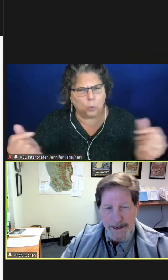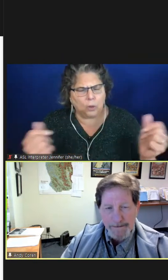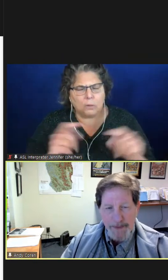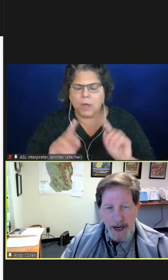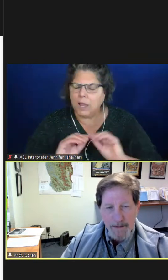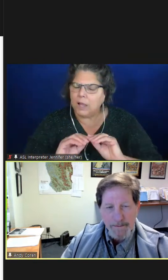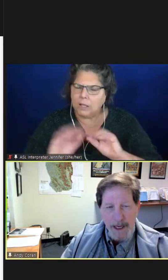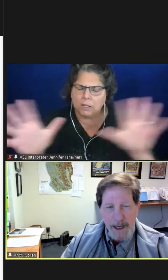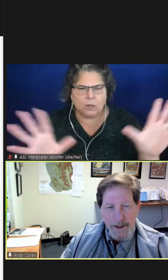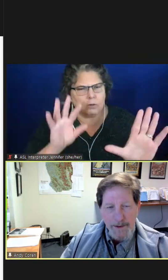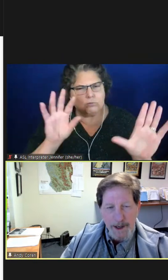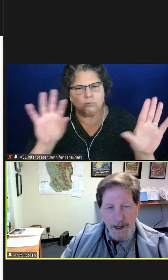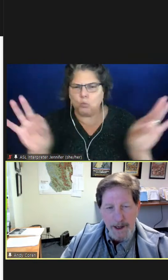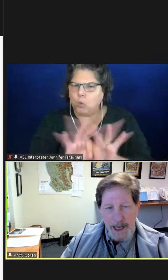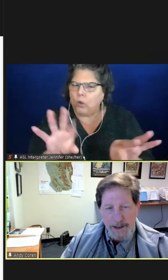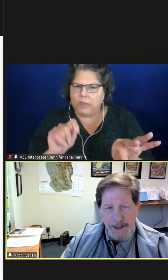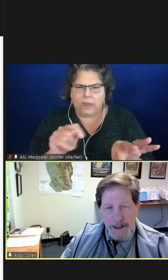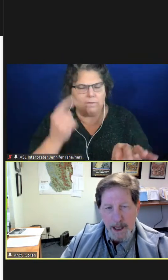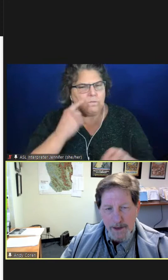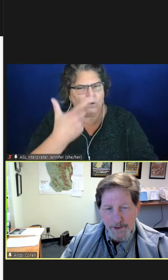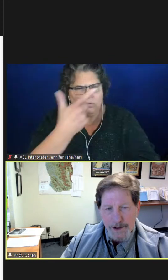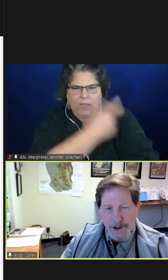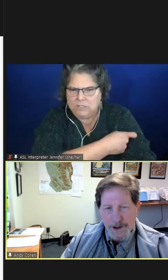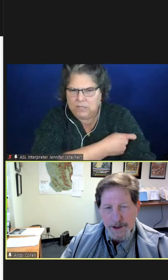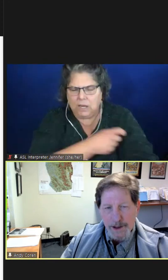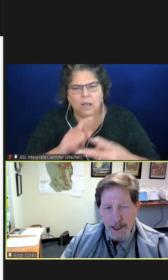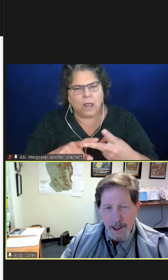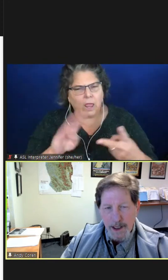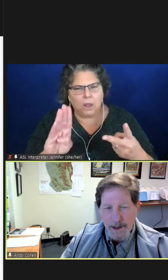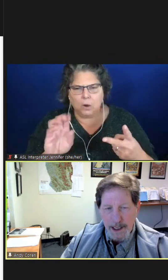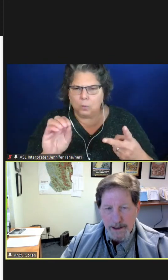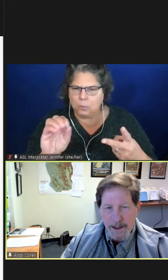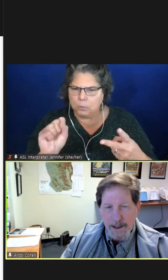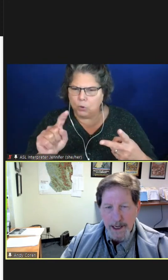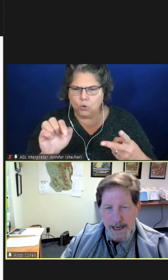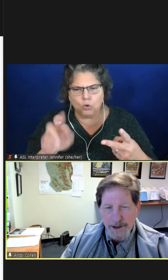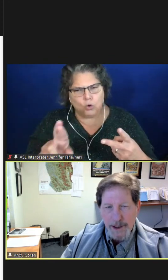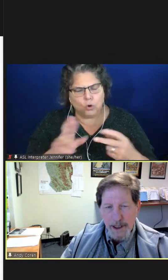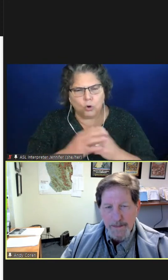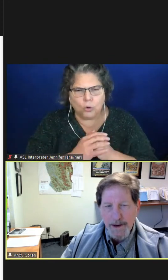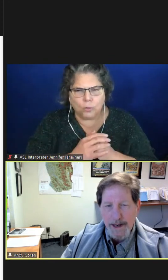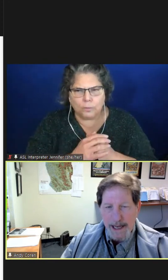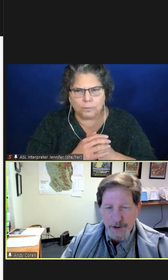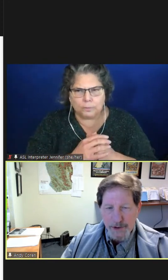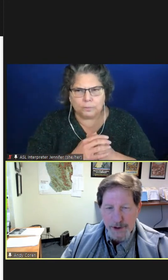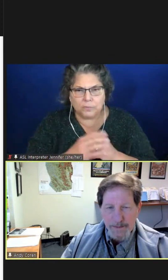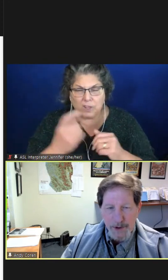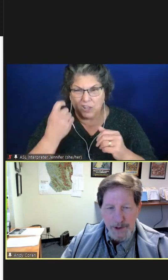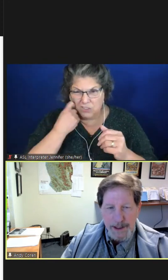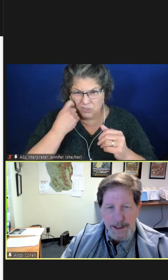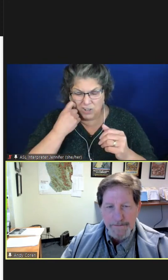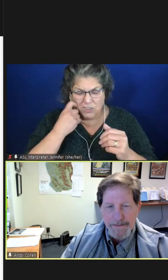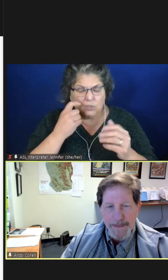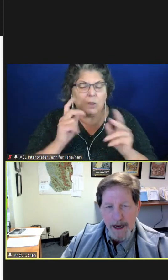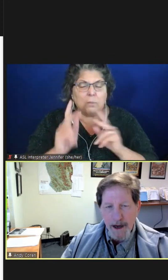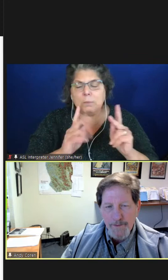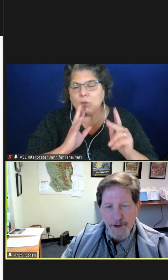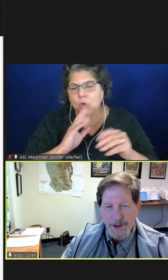boosted. There has been a lot of research lately about natural